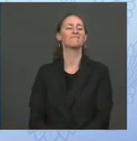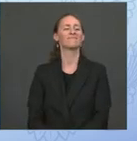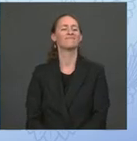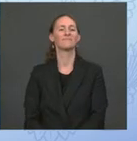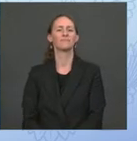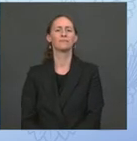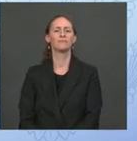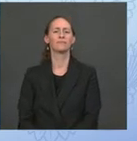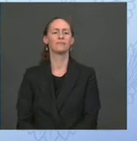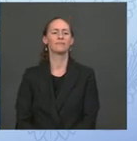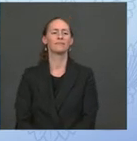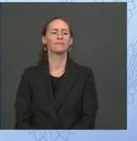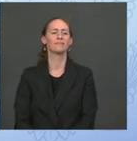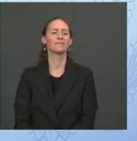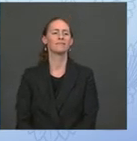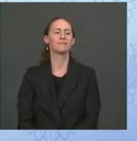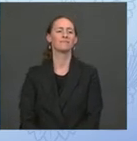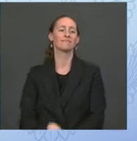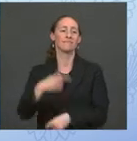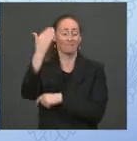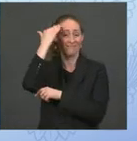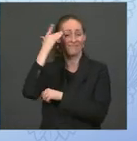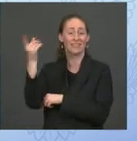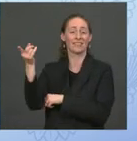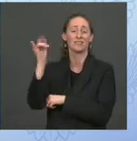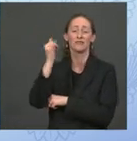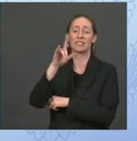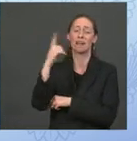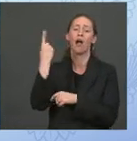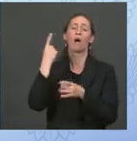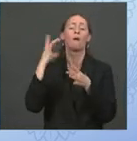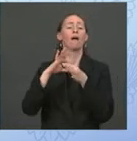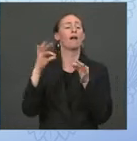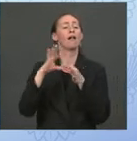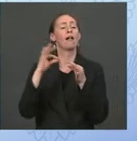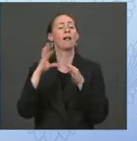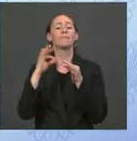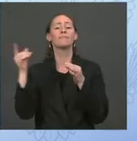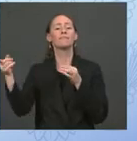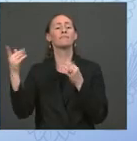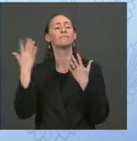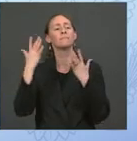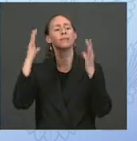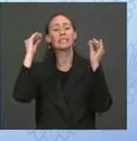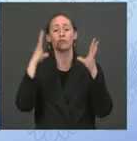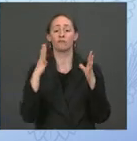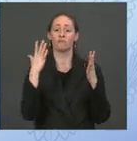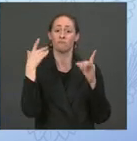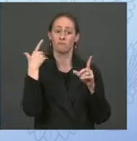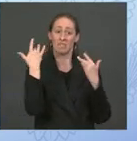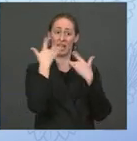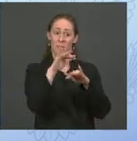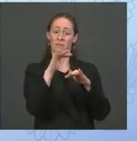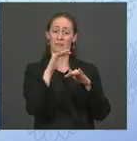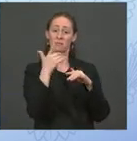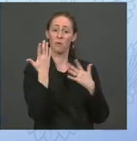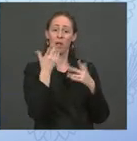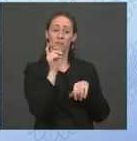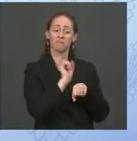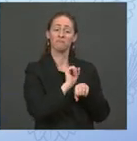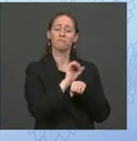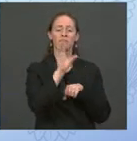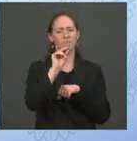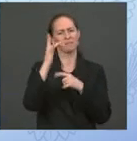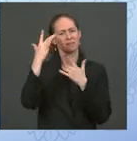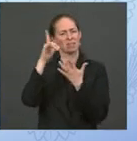you know, as Jill always says, teaching is not what you do, it's who you are. And it also is, let